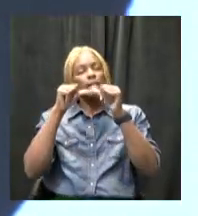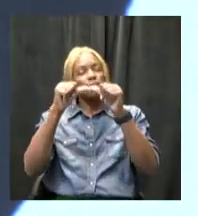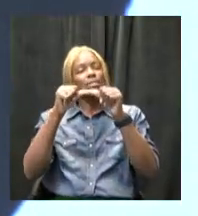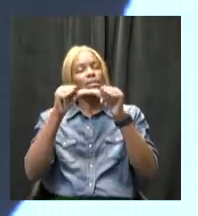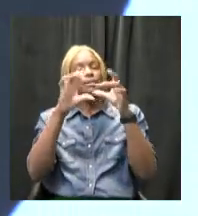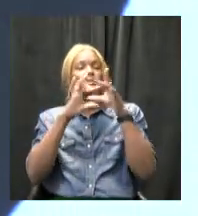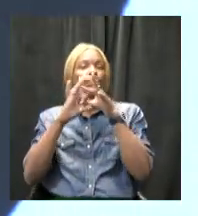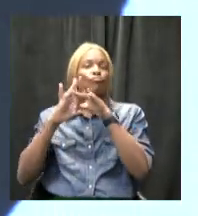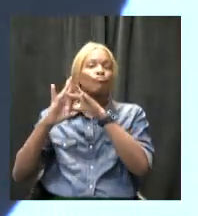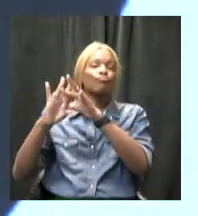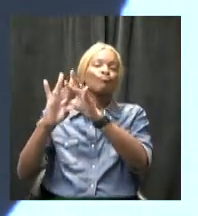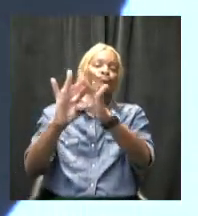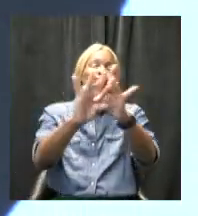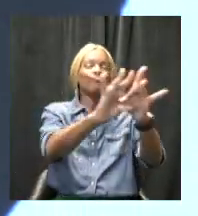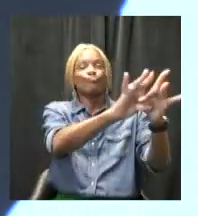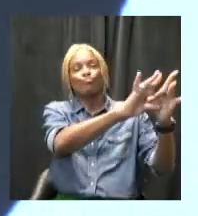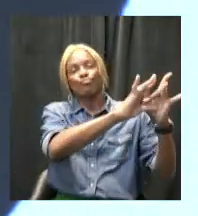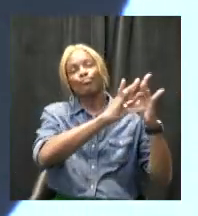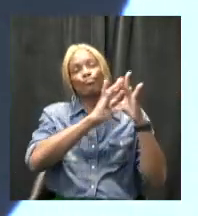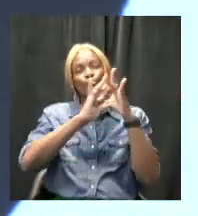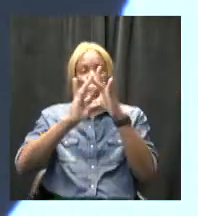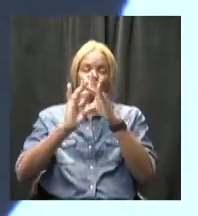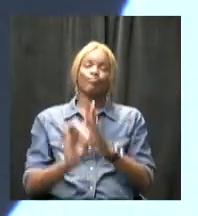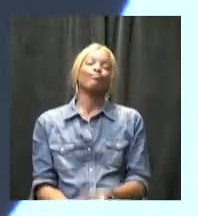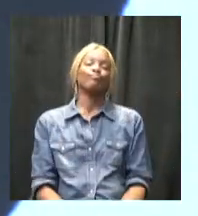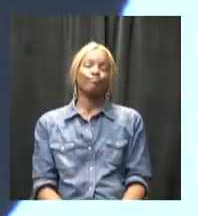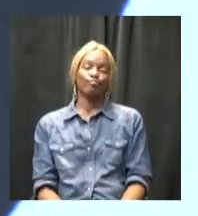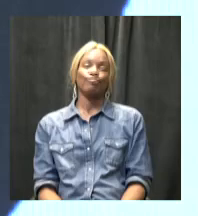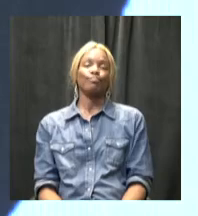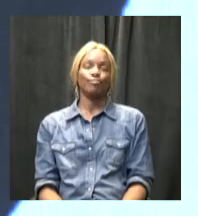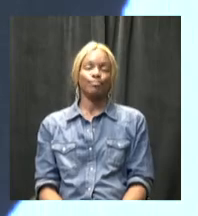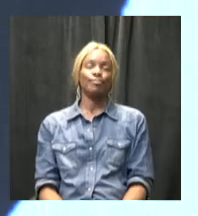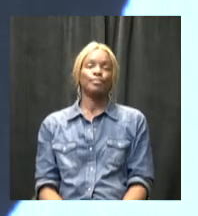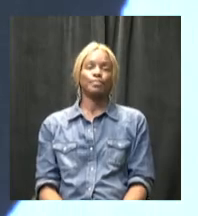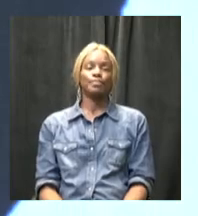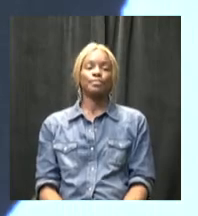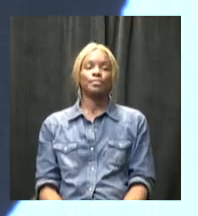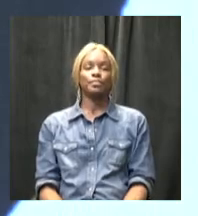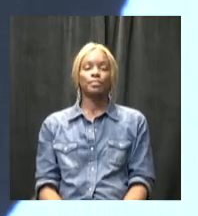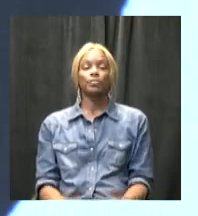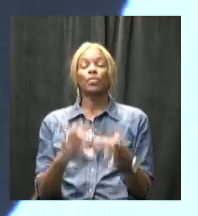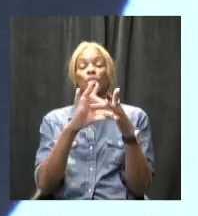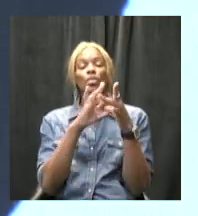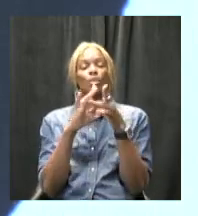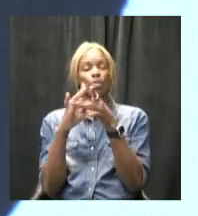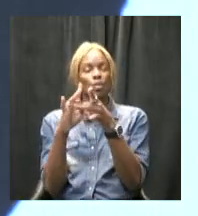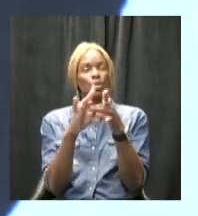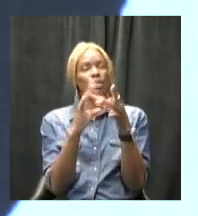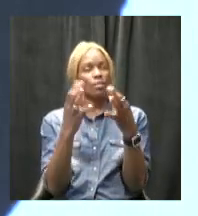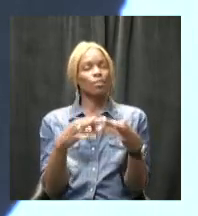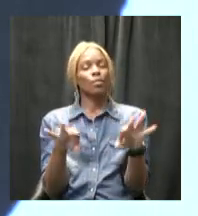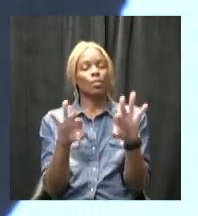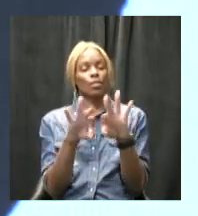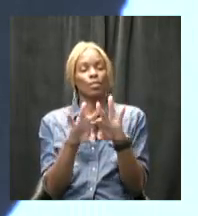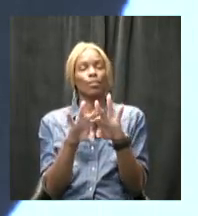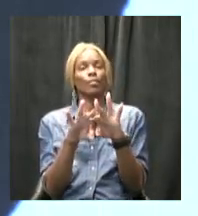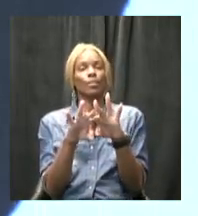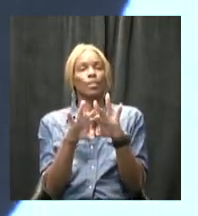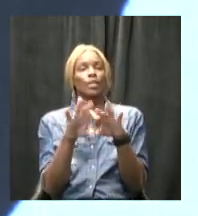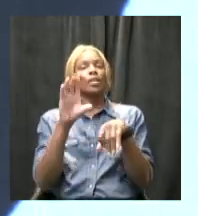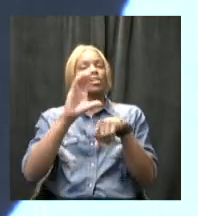page. All right, we got to stay on the same page, right? We got to stay on, it says unity is the other piece. I want you to, this is what the church